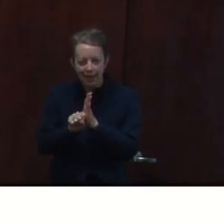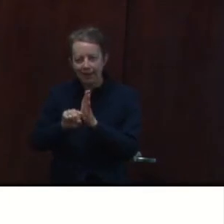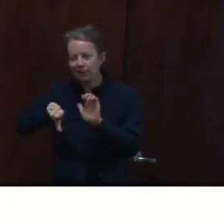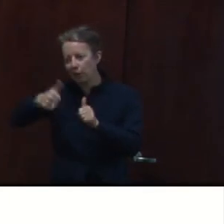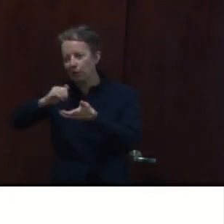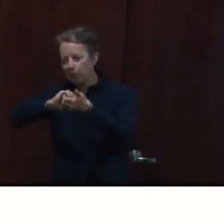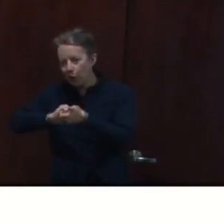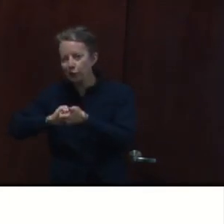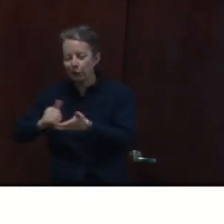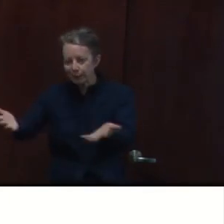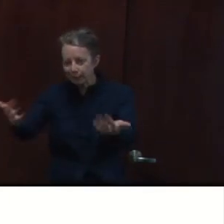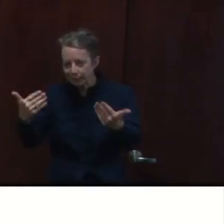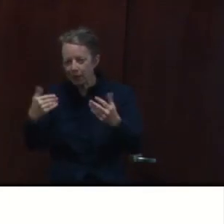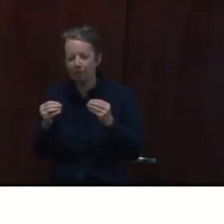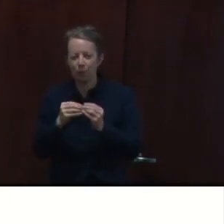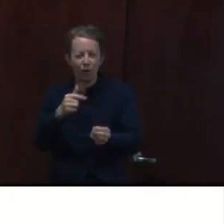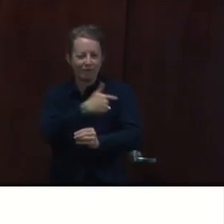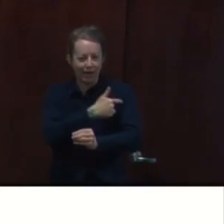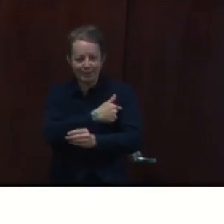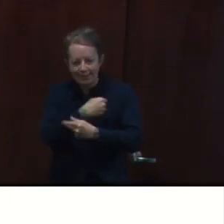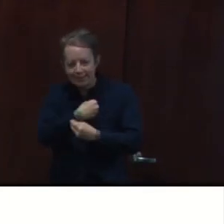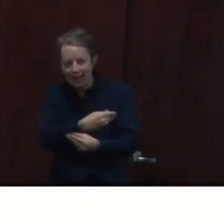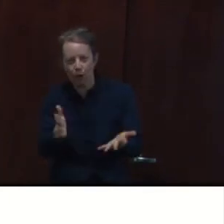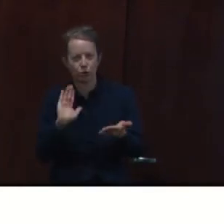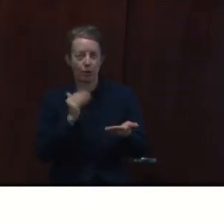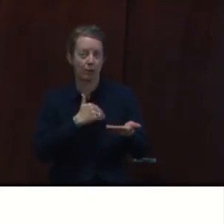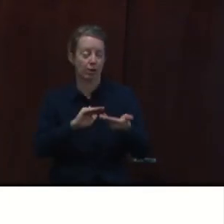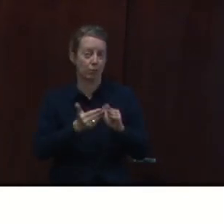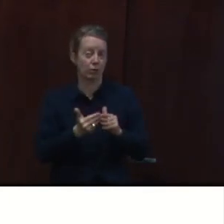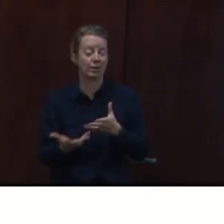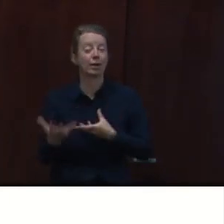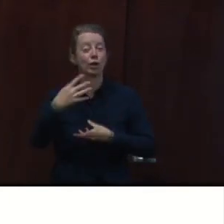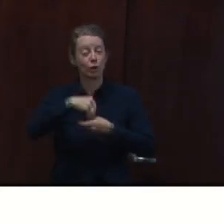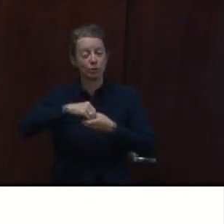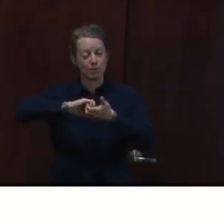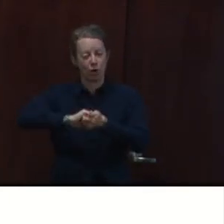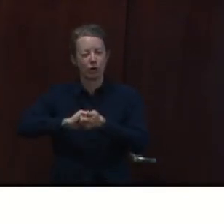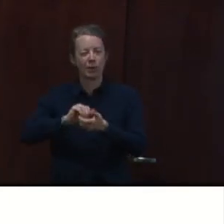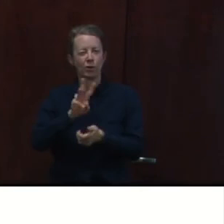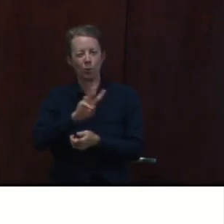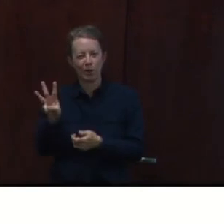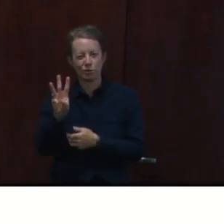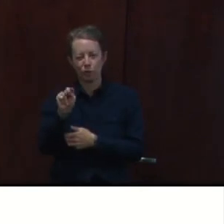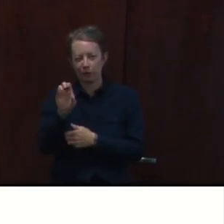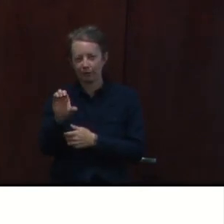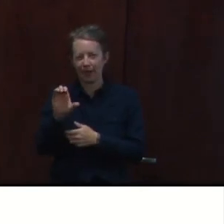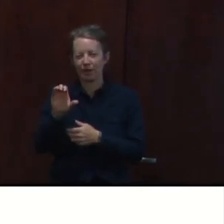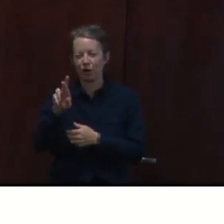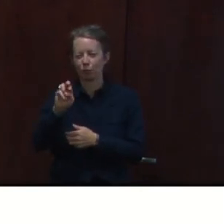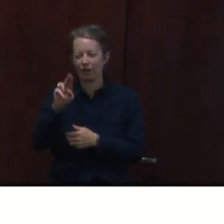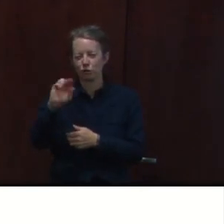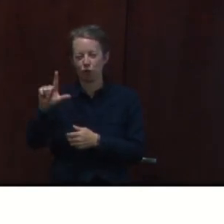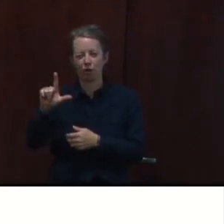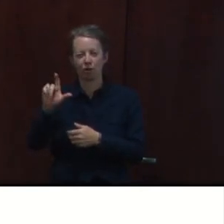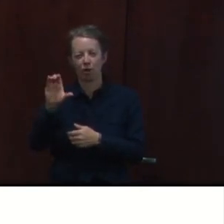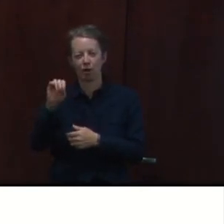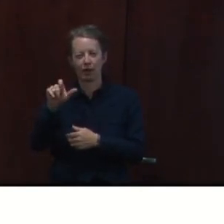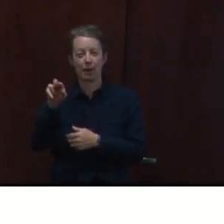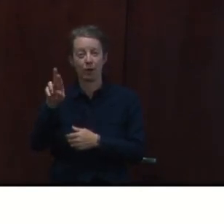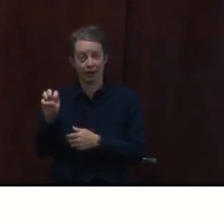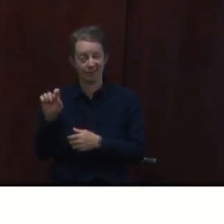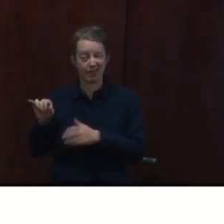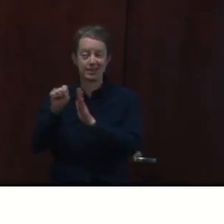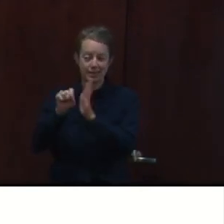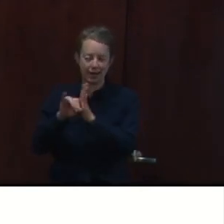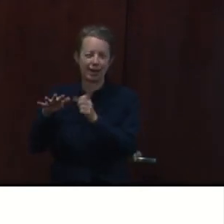our community. This includes working with the Western North Carolina Regional Collaborative, which is state and